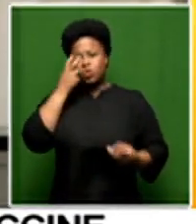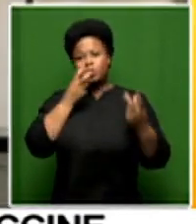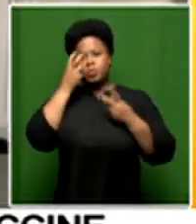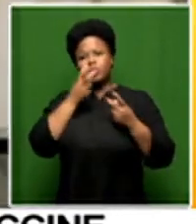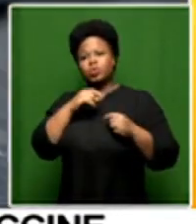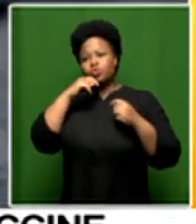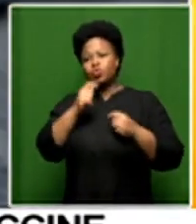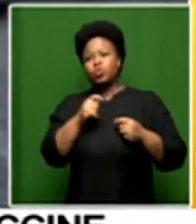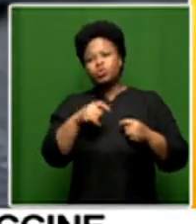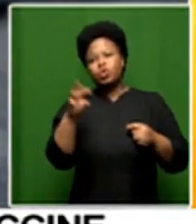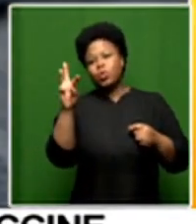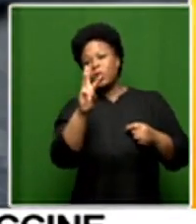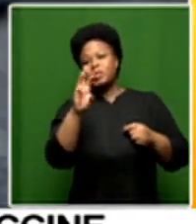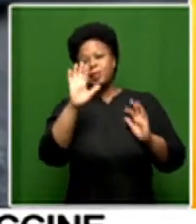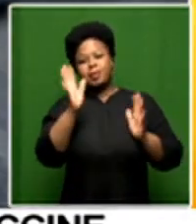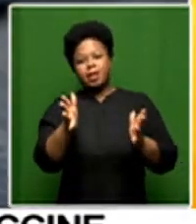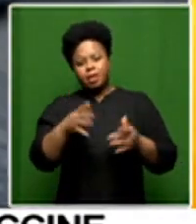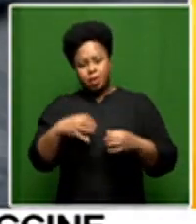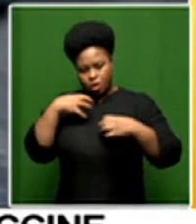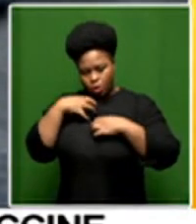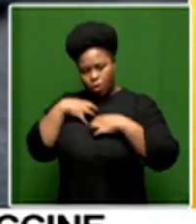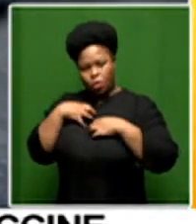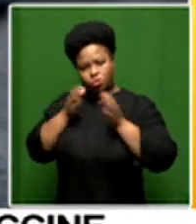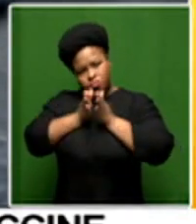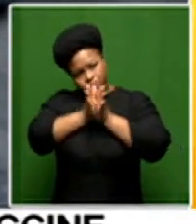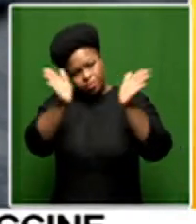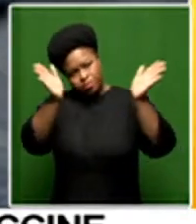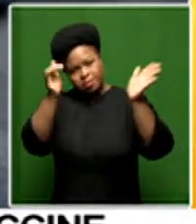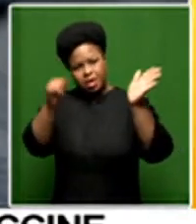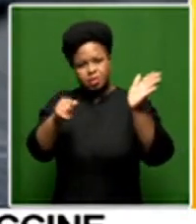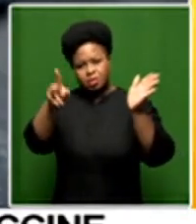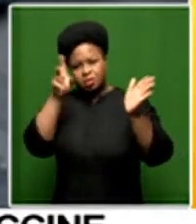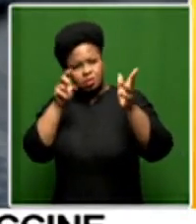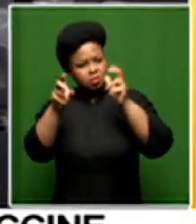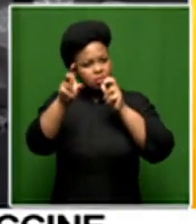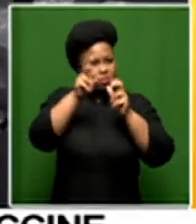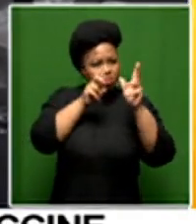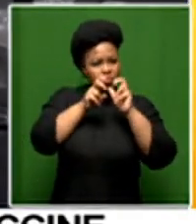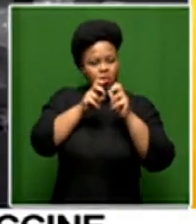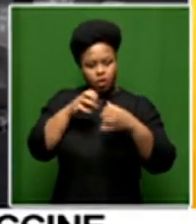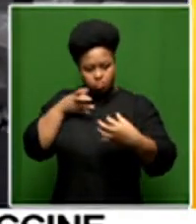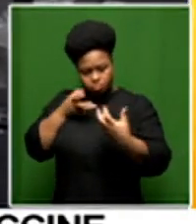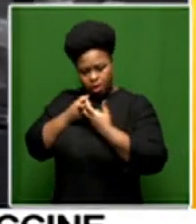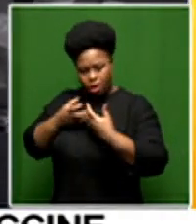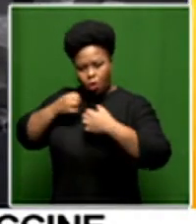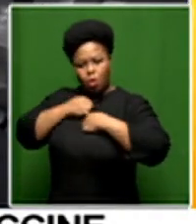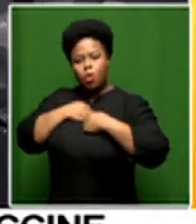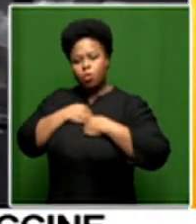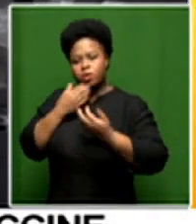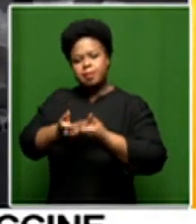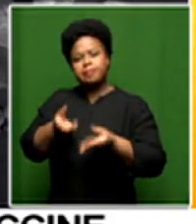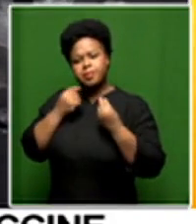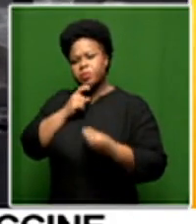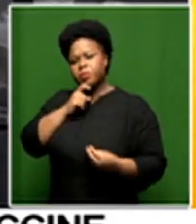only on Western. We must broaden our net and take what really would speak to our own condition while also